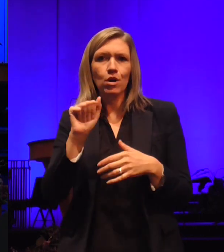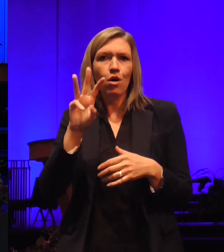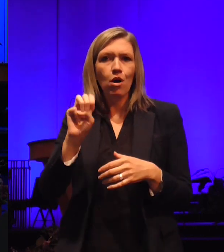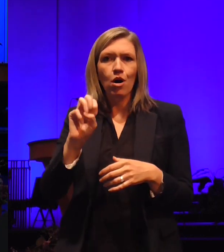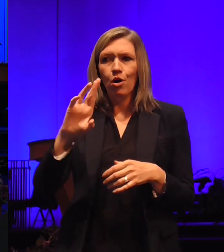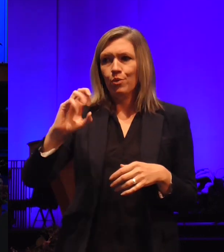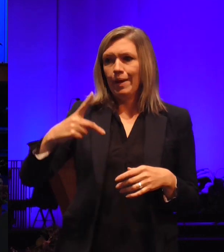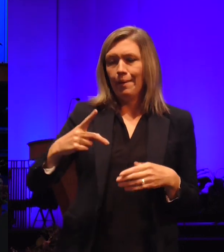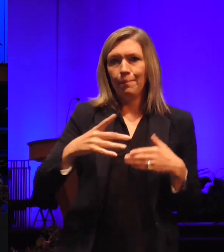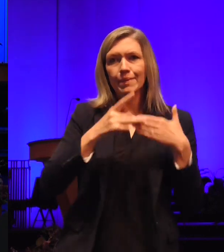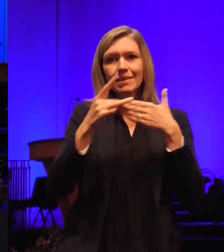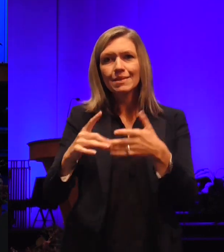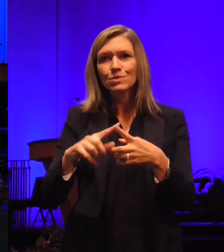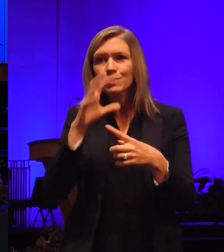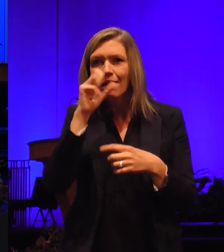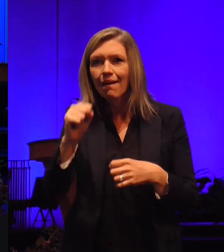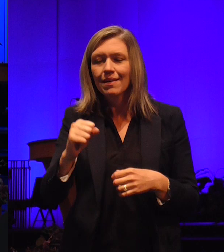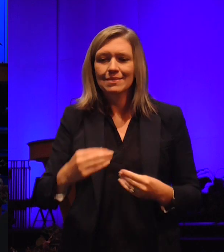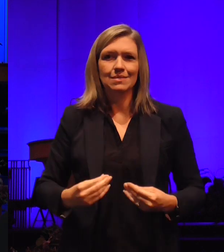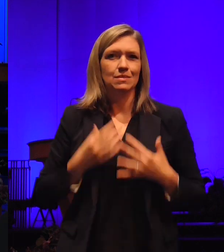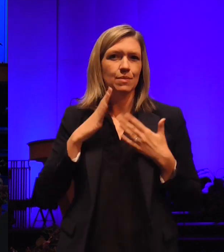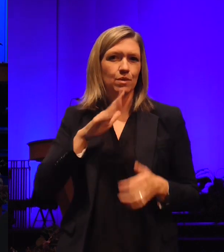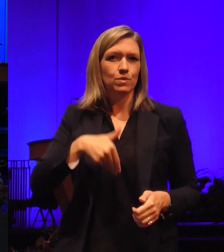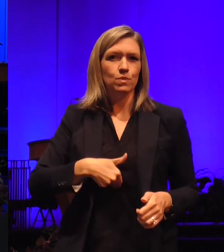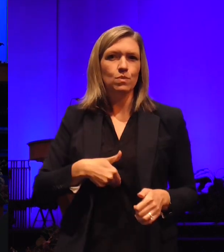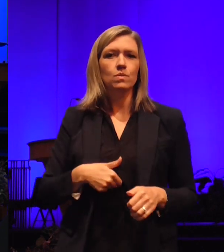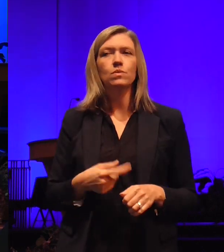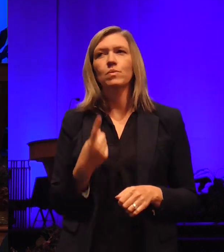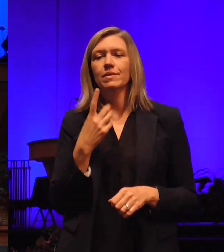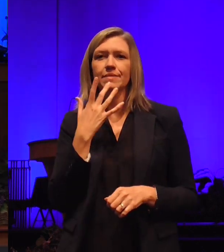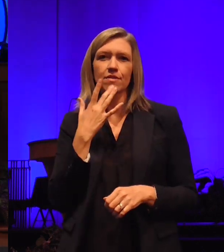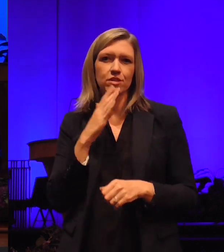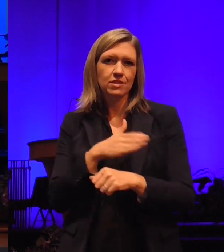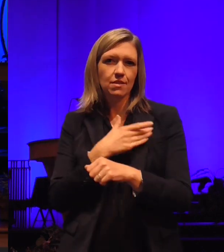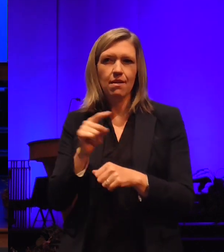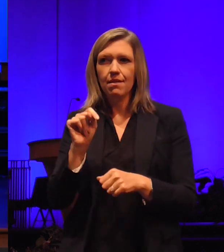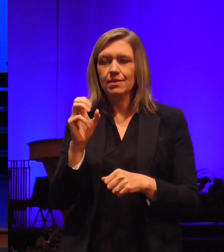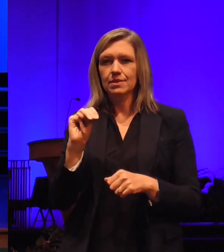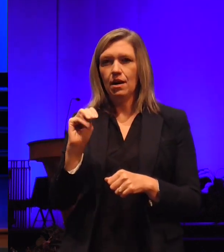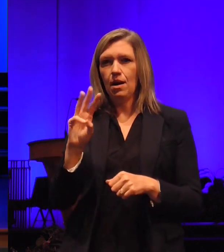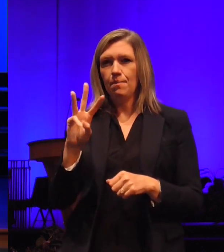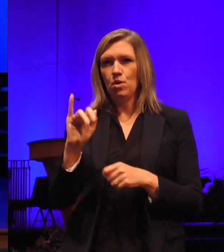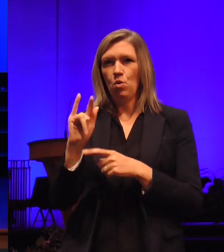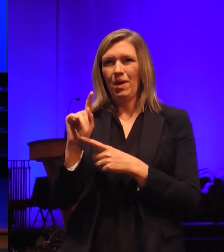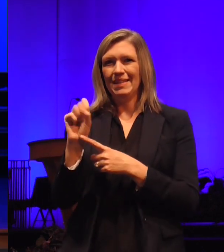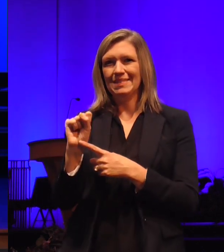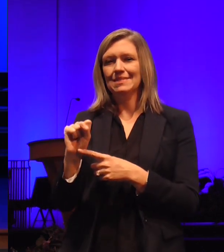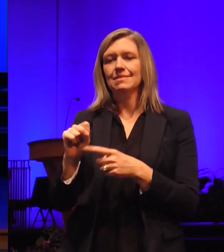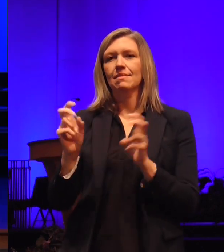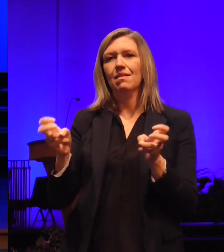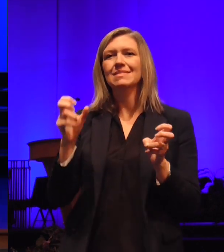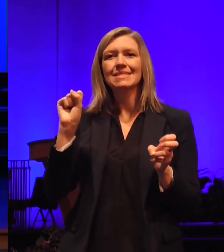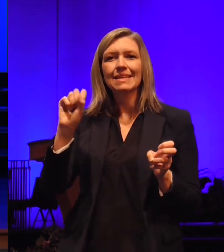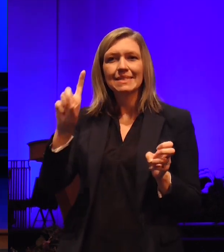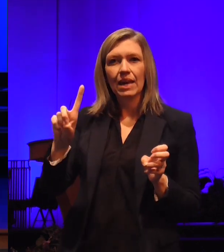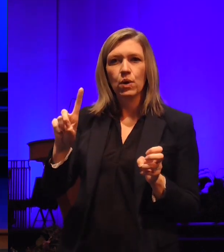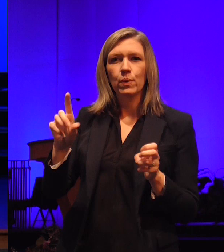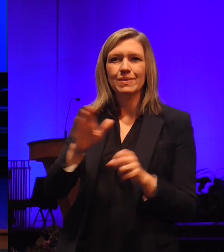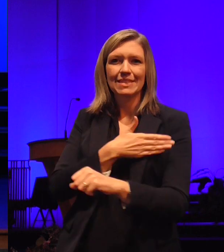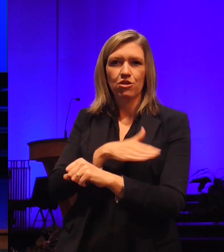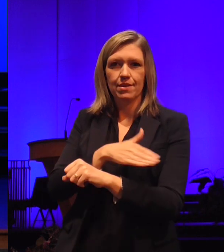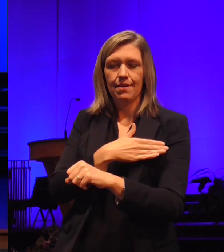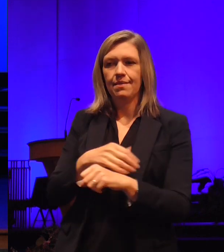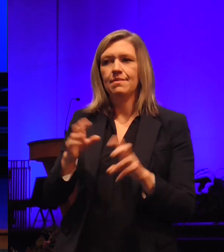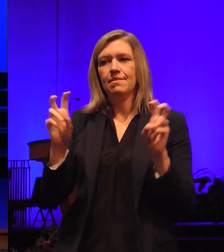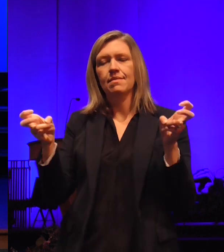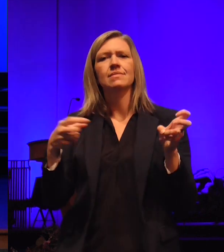our soul. To quote from a favorite song of Tom Waits called San Diego Serenade, he says, "I never saw